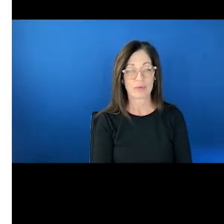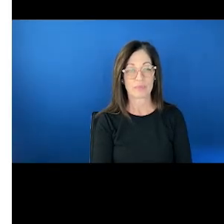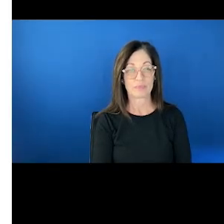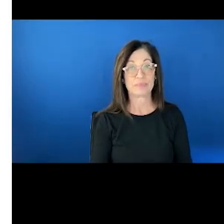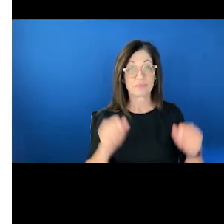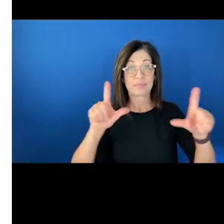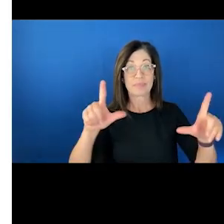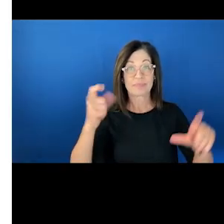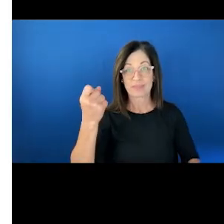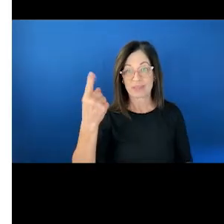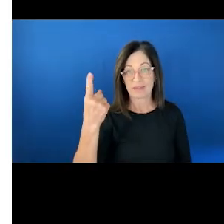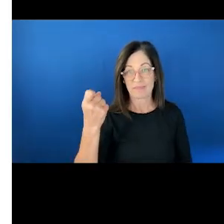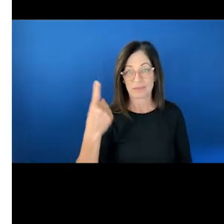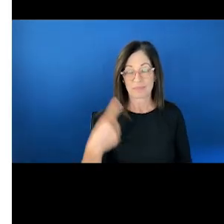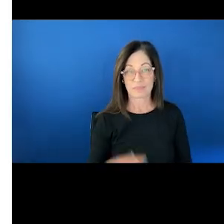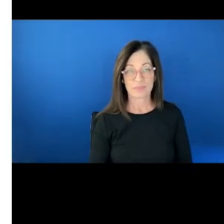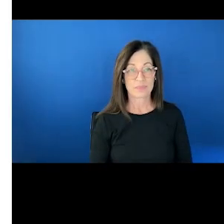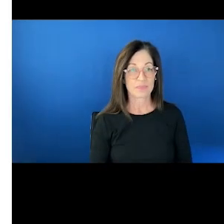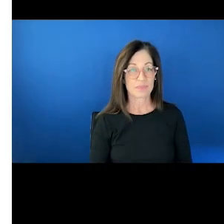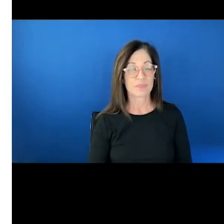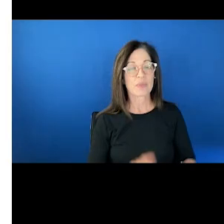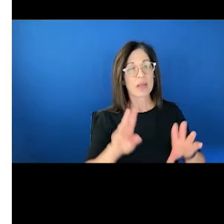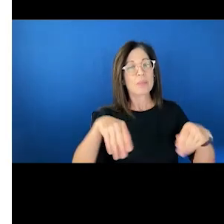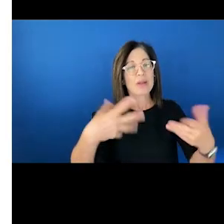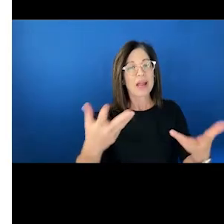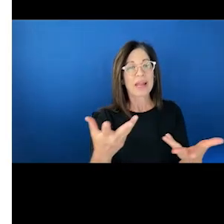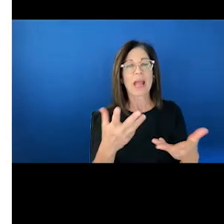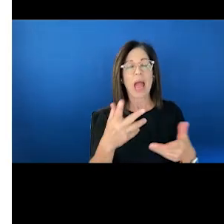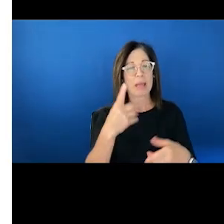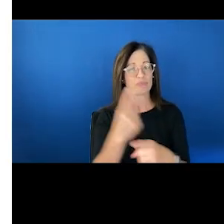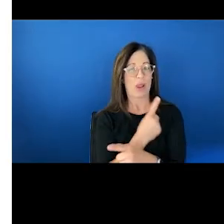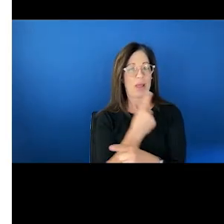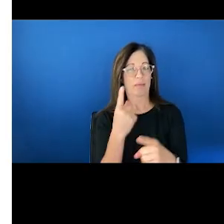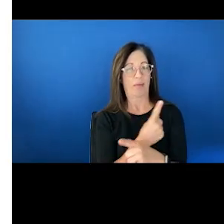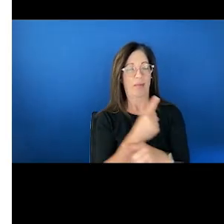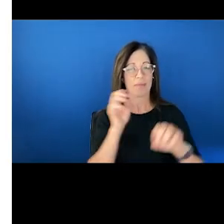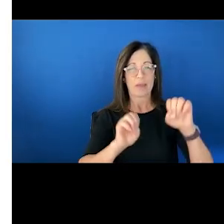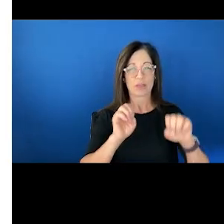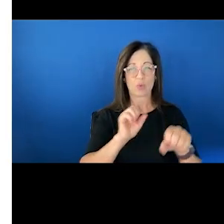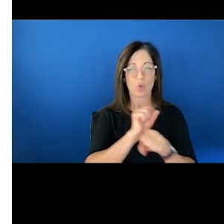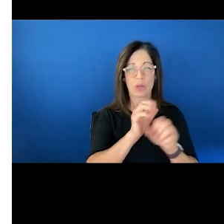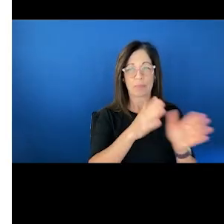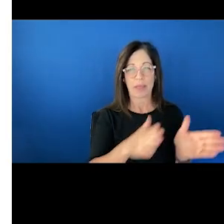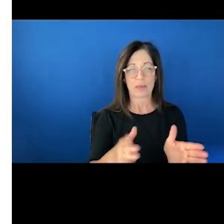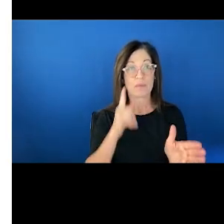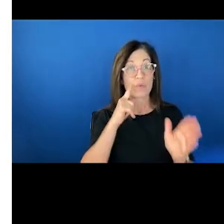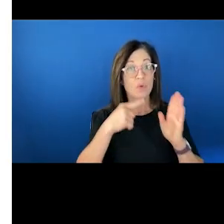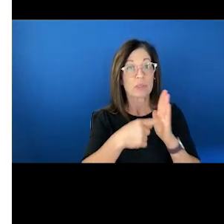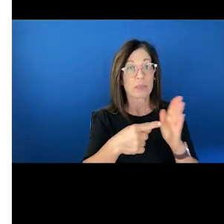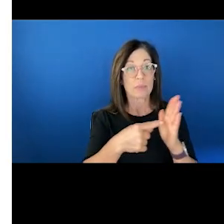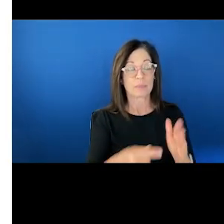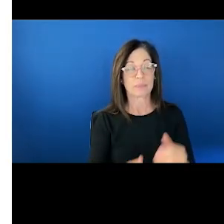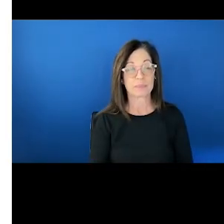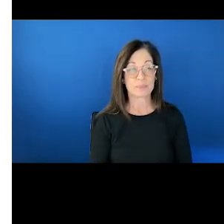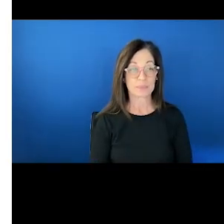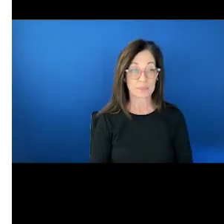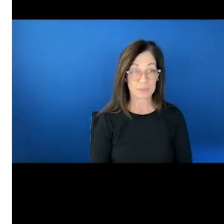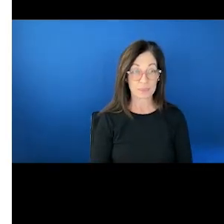Slide 11, creating a practical evaluation work plan. Example,